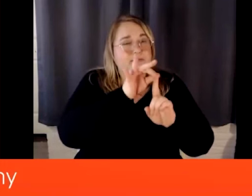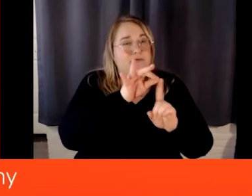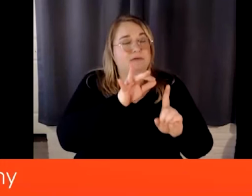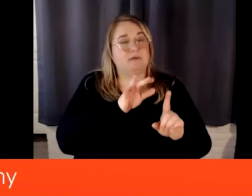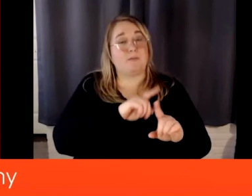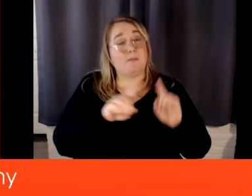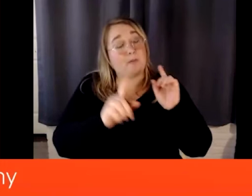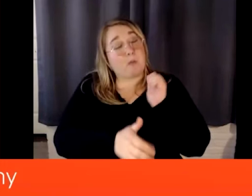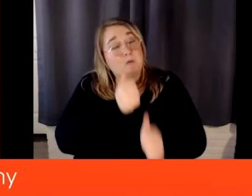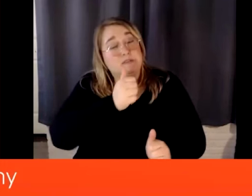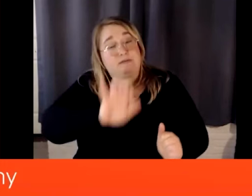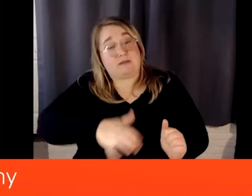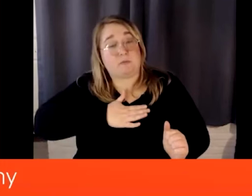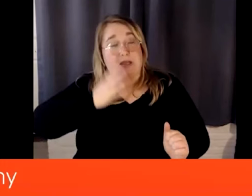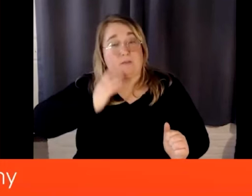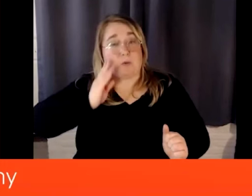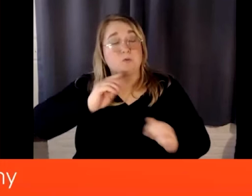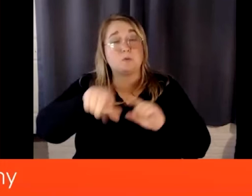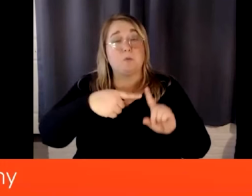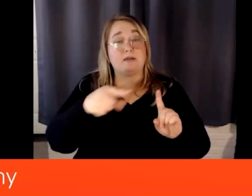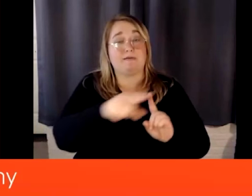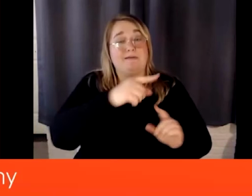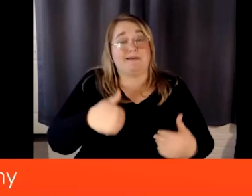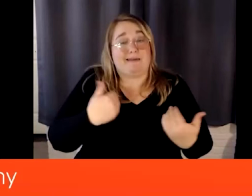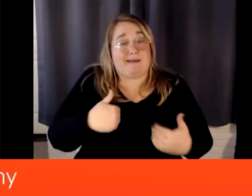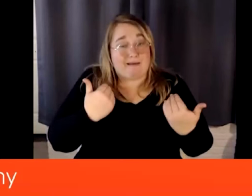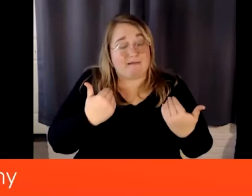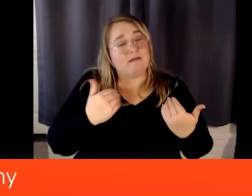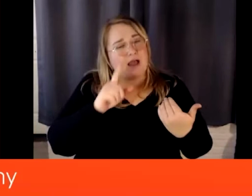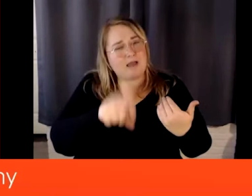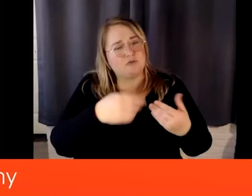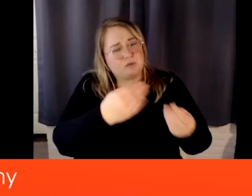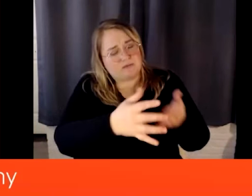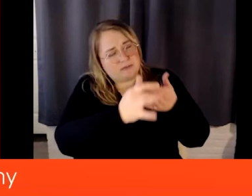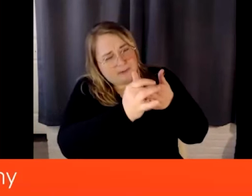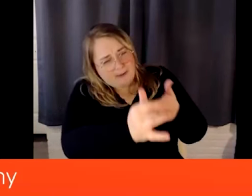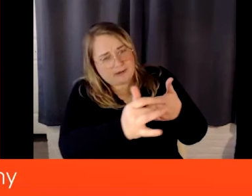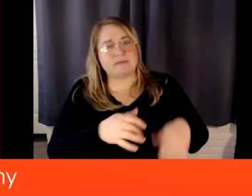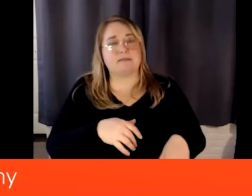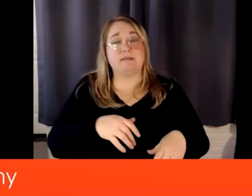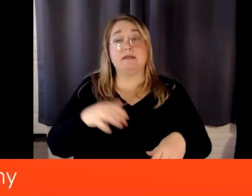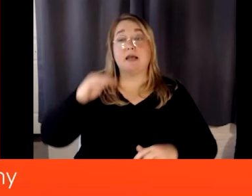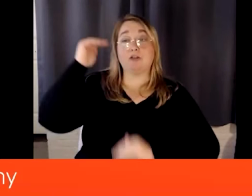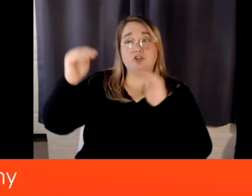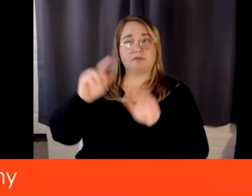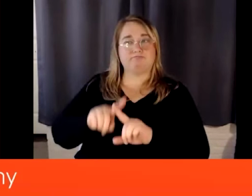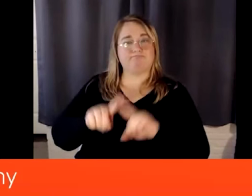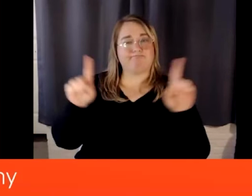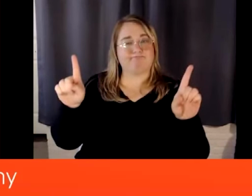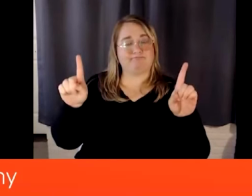When they're young, they have to be guided. Now, the adult learner is a different animal. Number one, they're